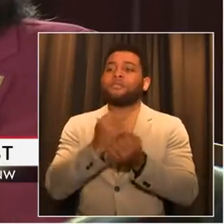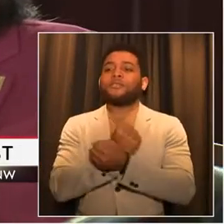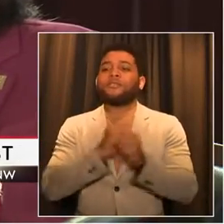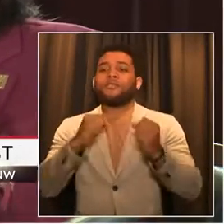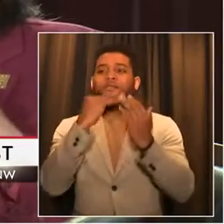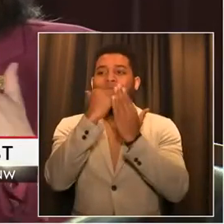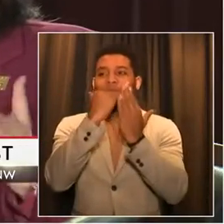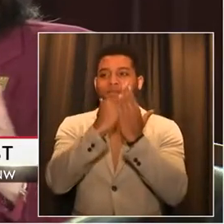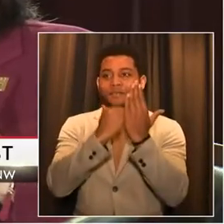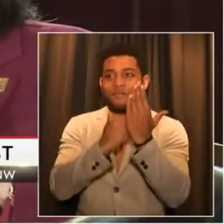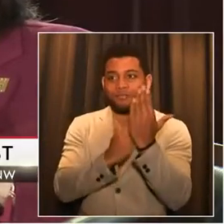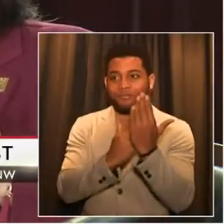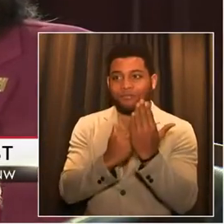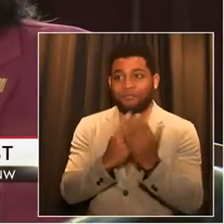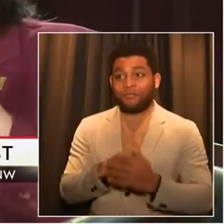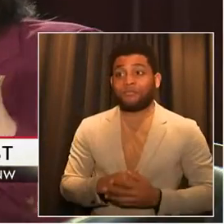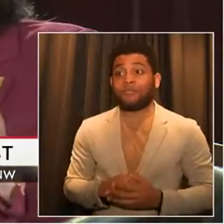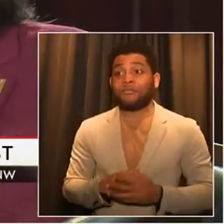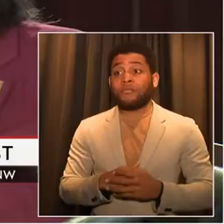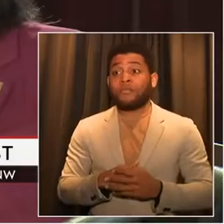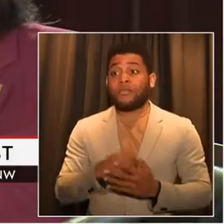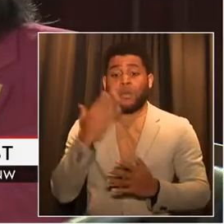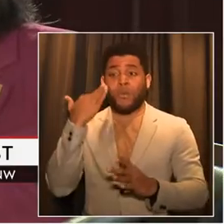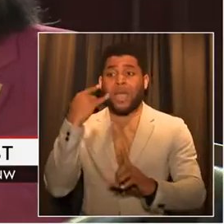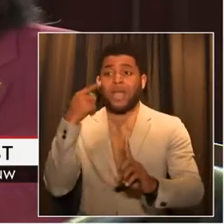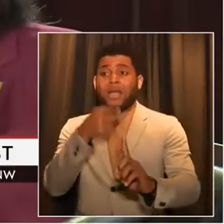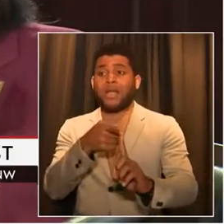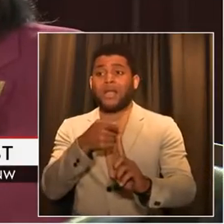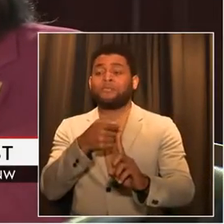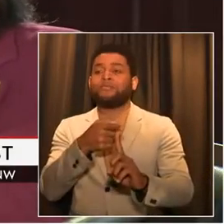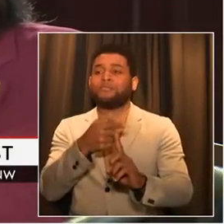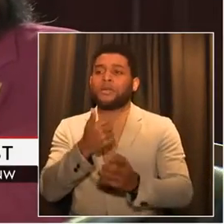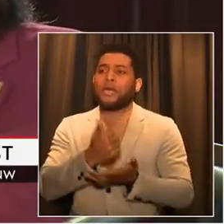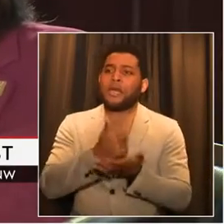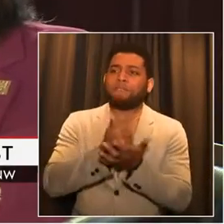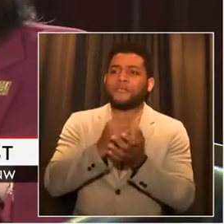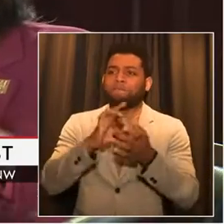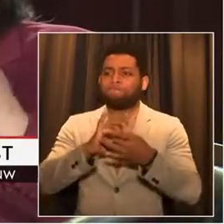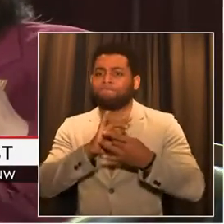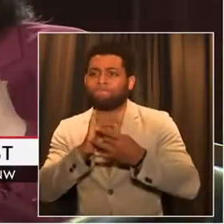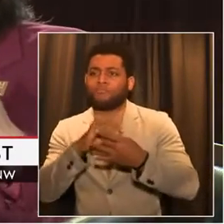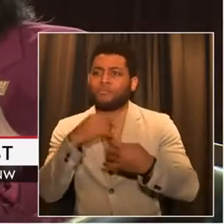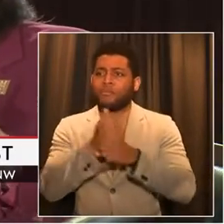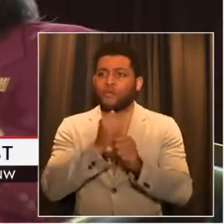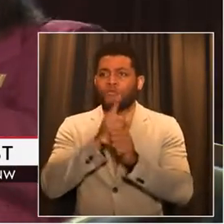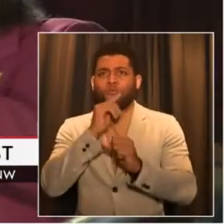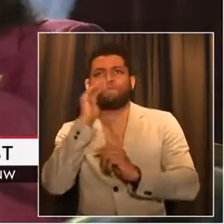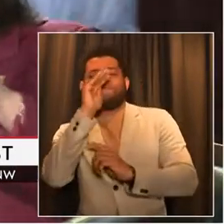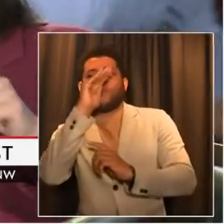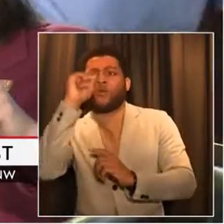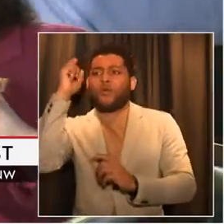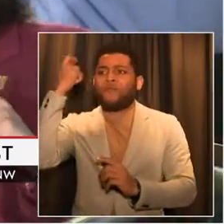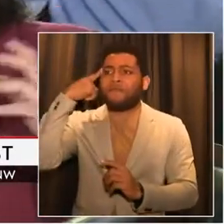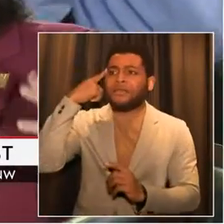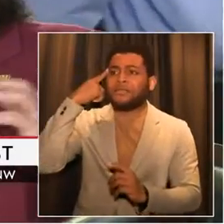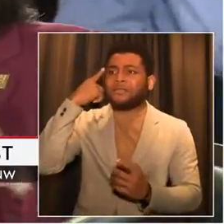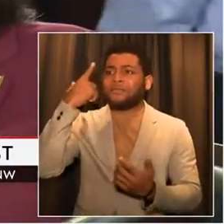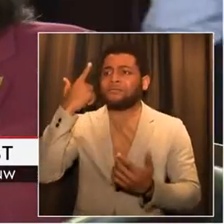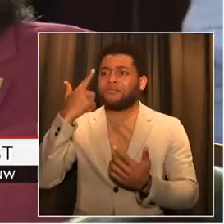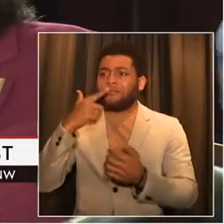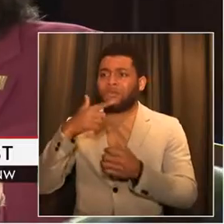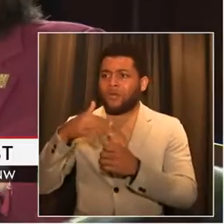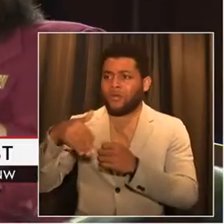they're there to help coordinate and make asks of the government and say, hey, these are really important areas